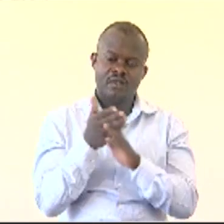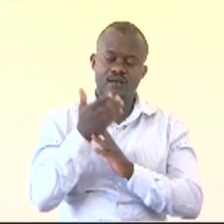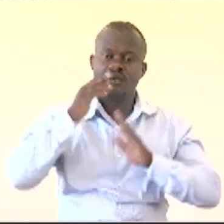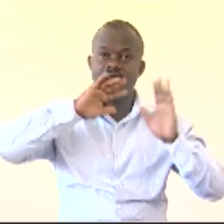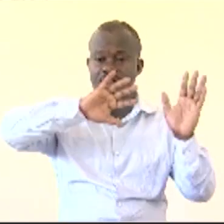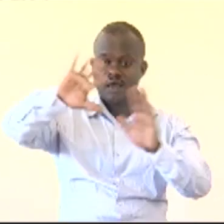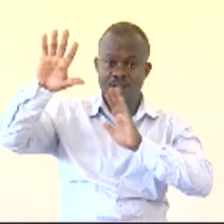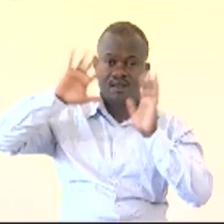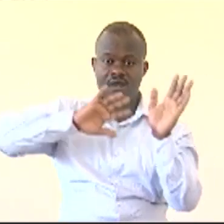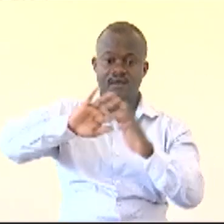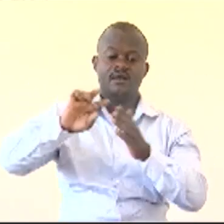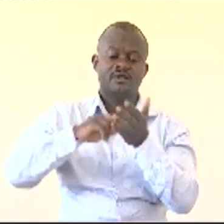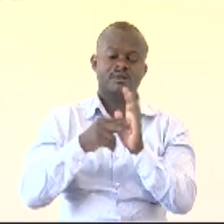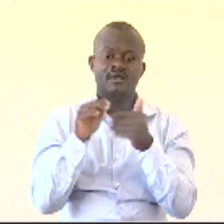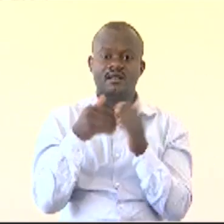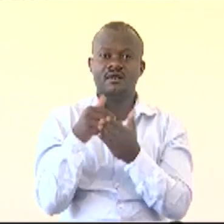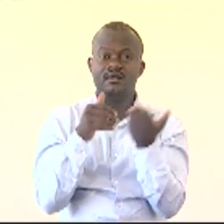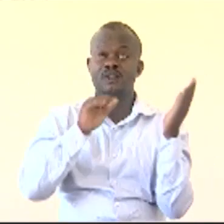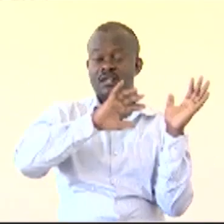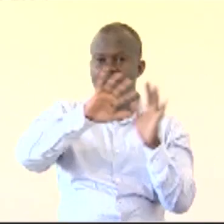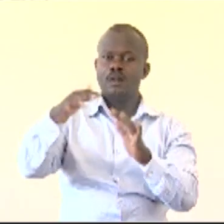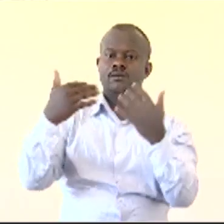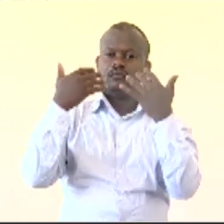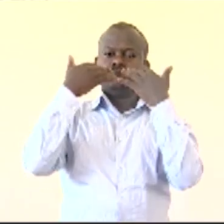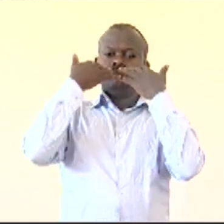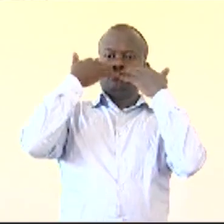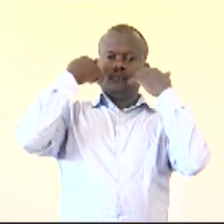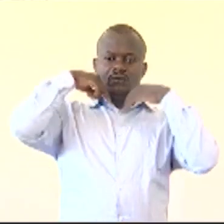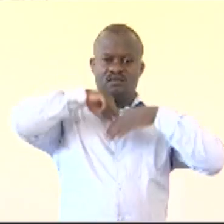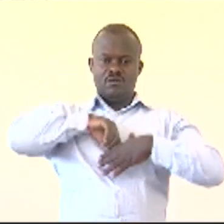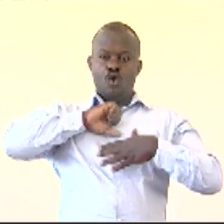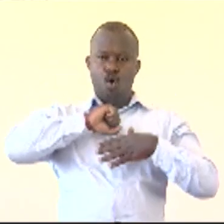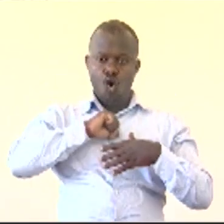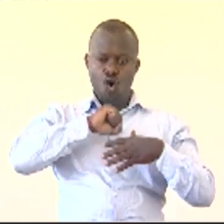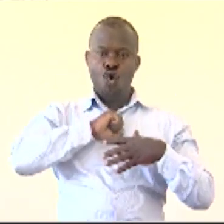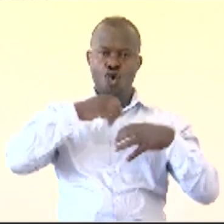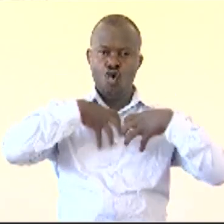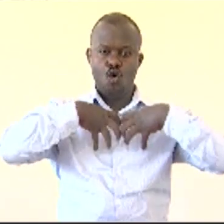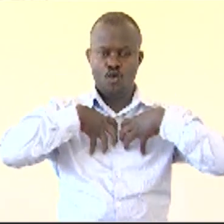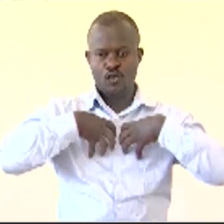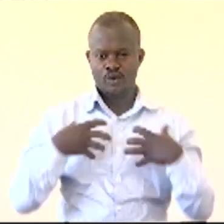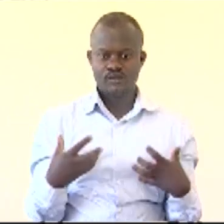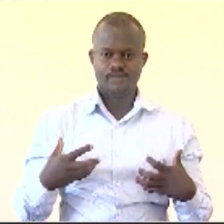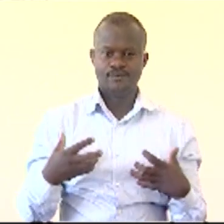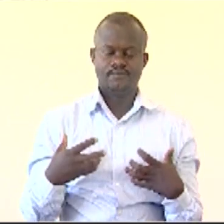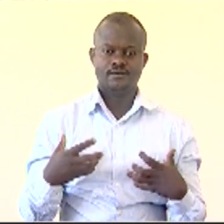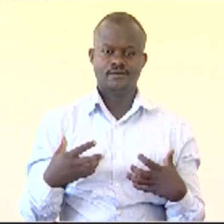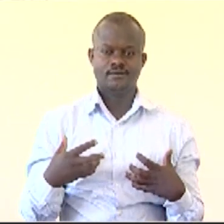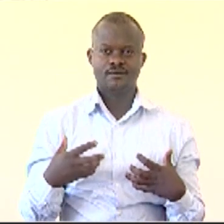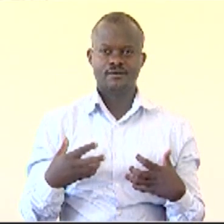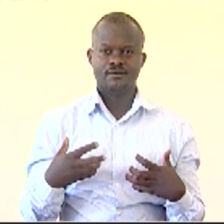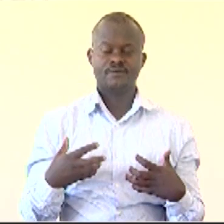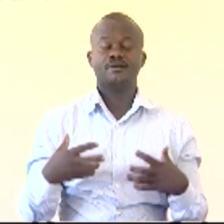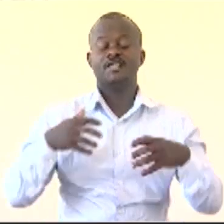air, it means tuberculosis is airborne disease. It is airborne disease.